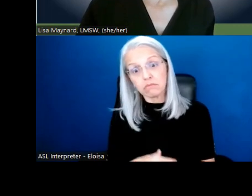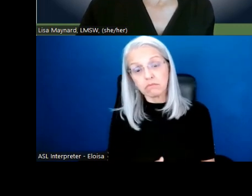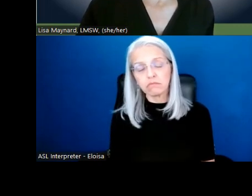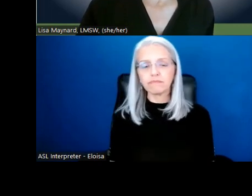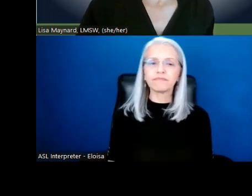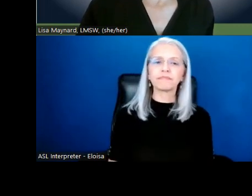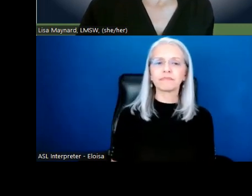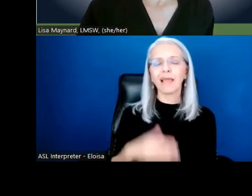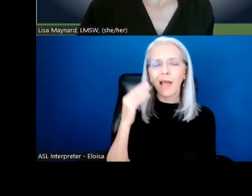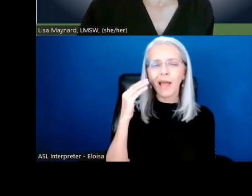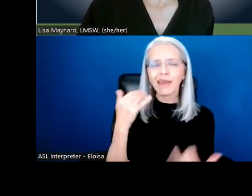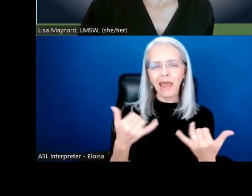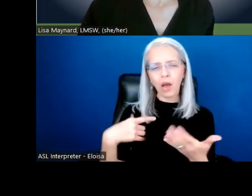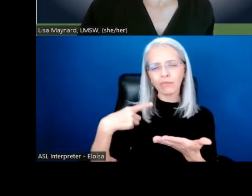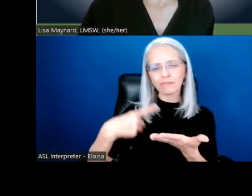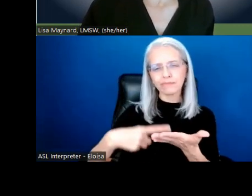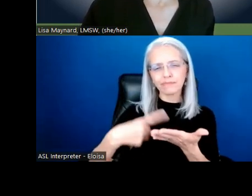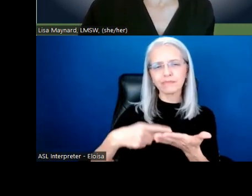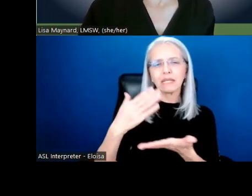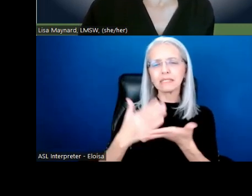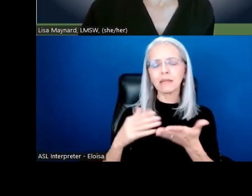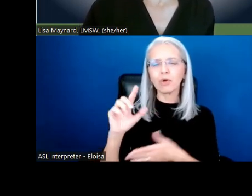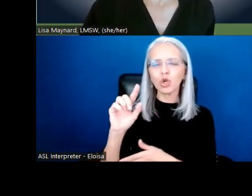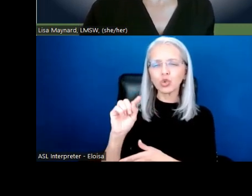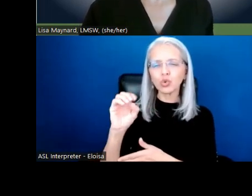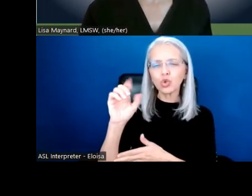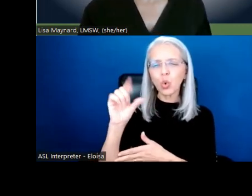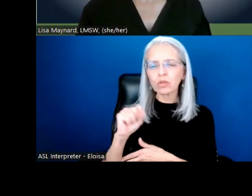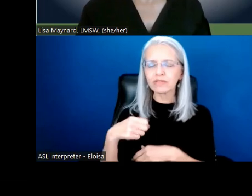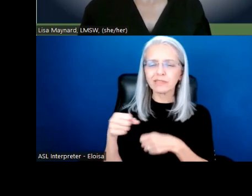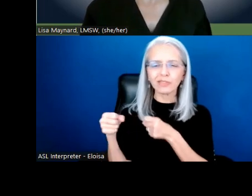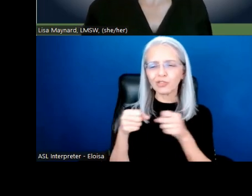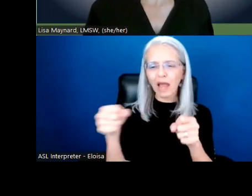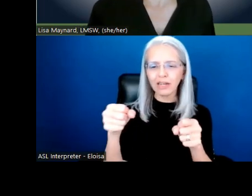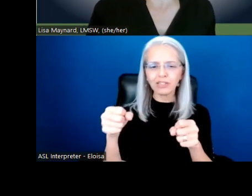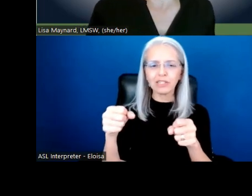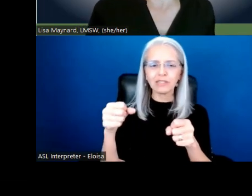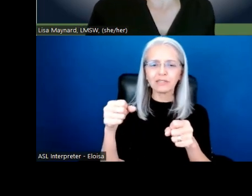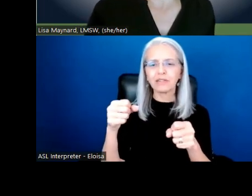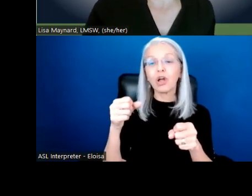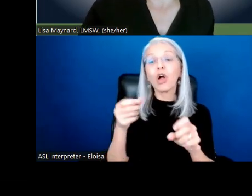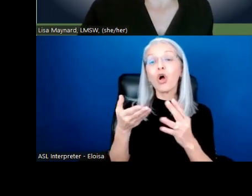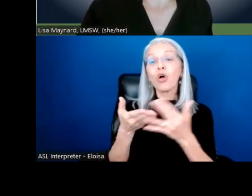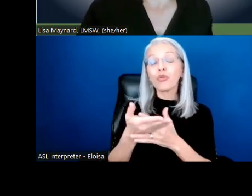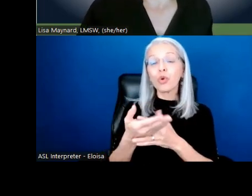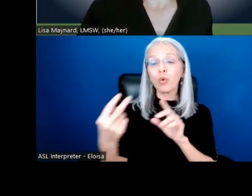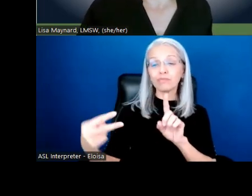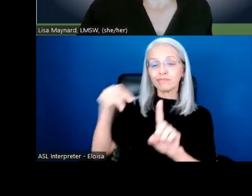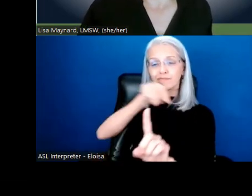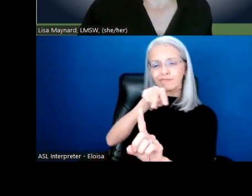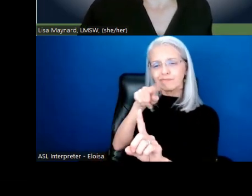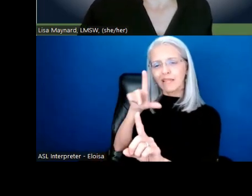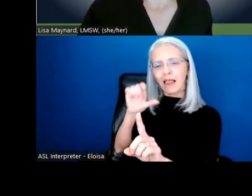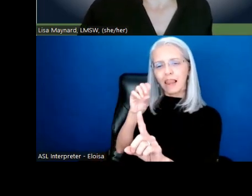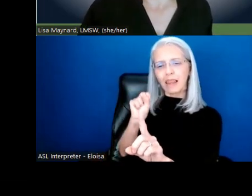So now let's talk about some of the tools and strategies as we look through the lens of adoption. Yes, thank you so much. And I want to thank all